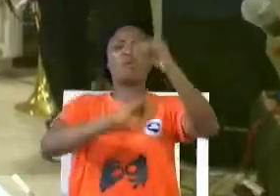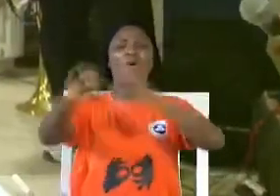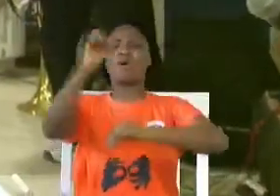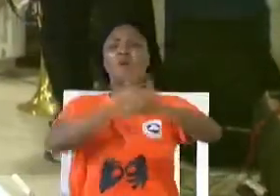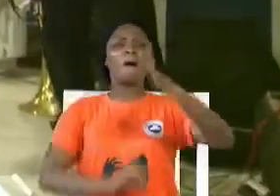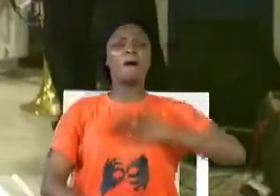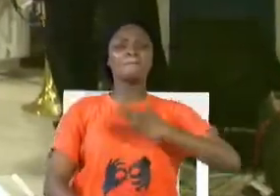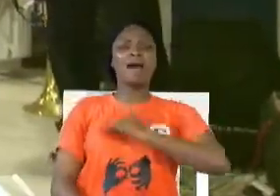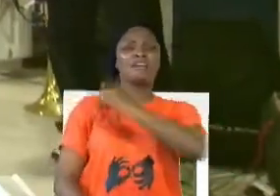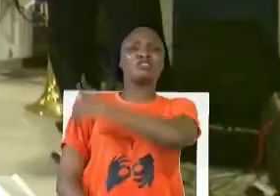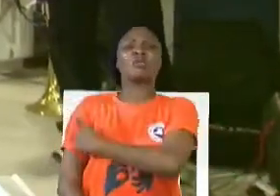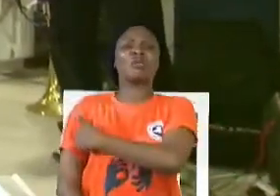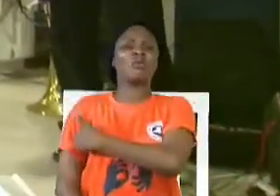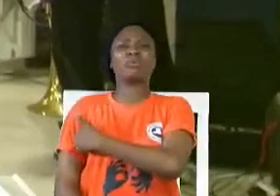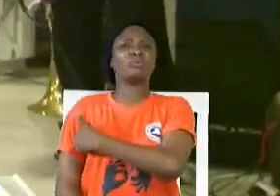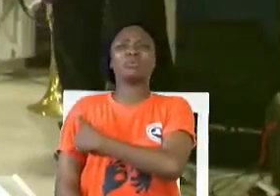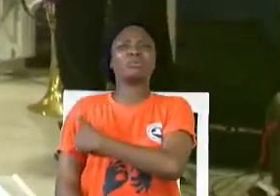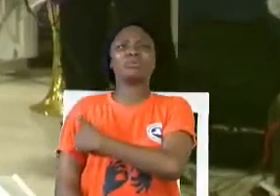Oh, my